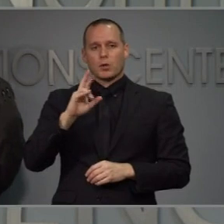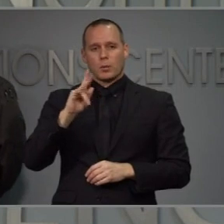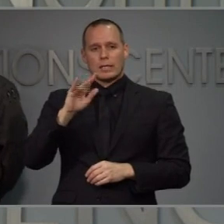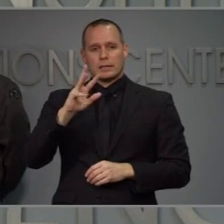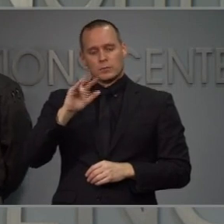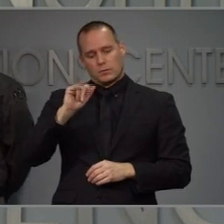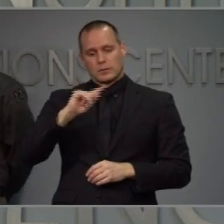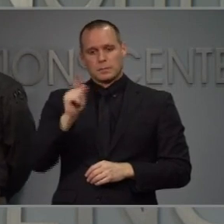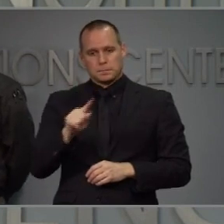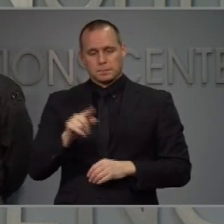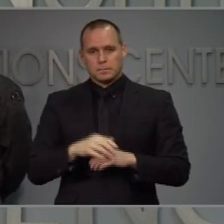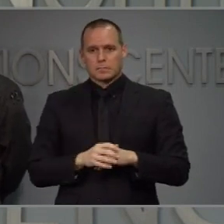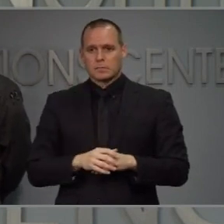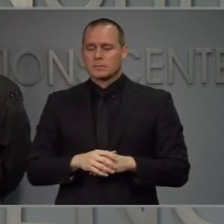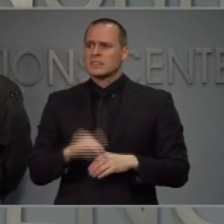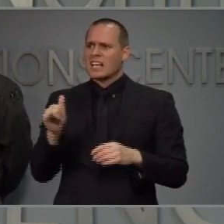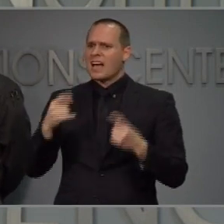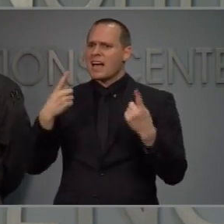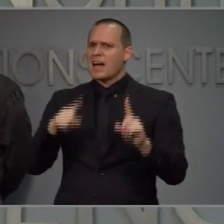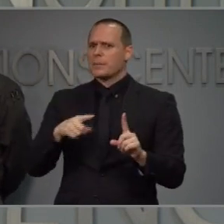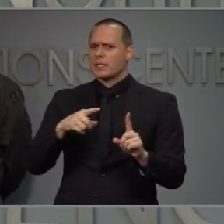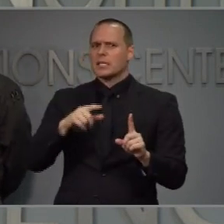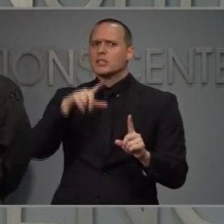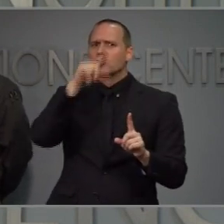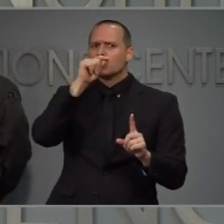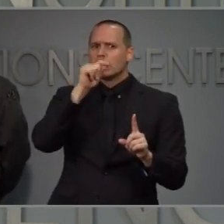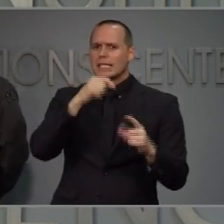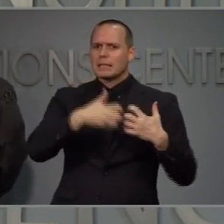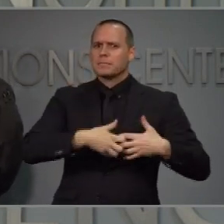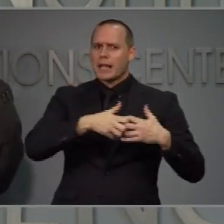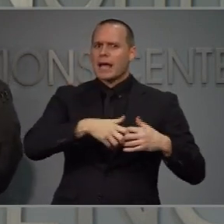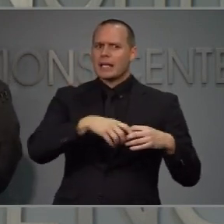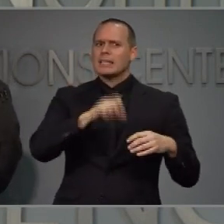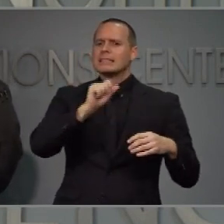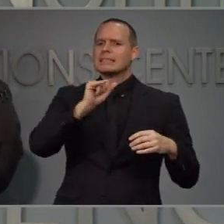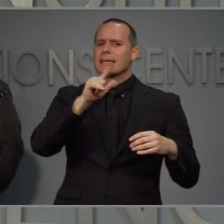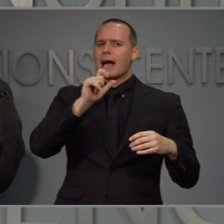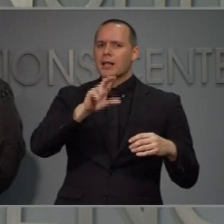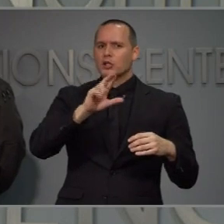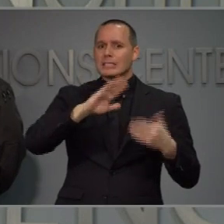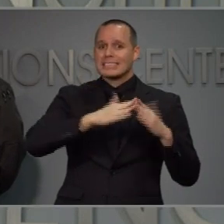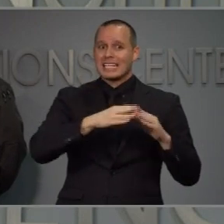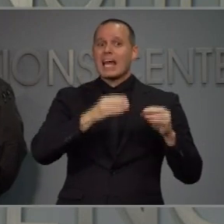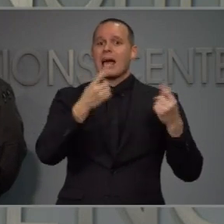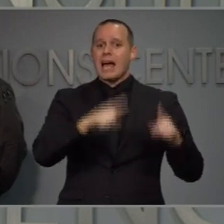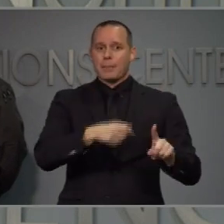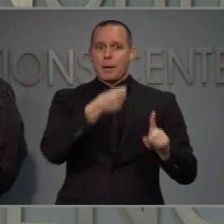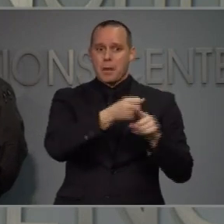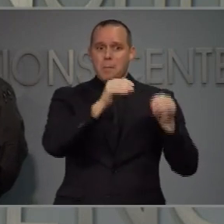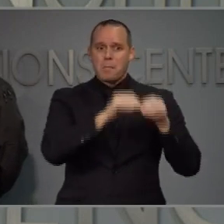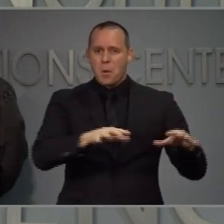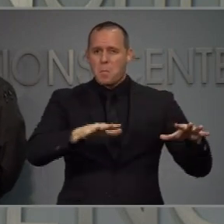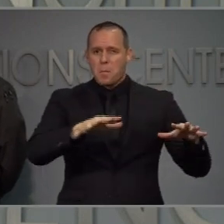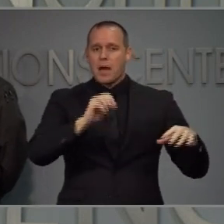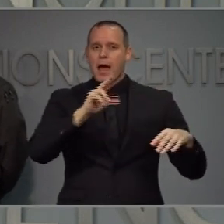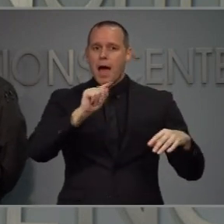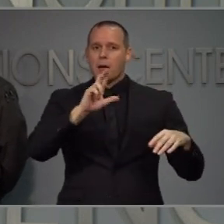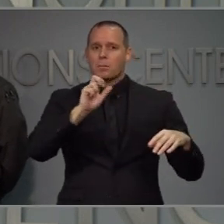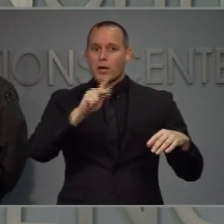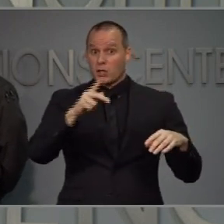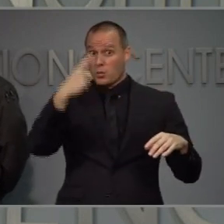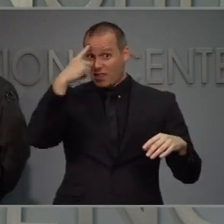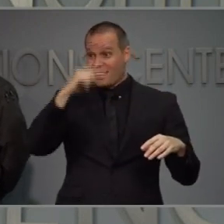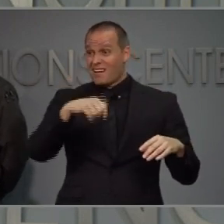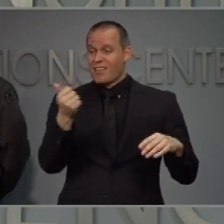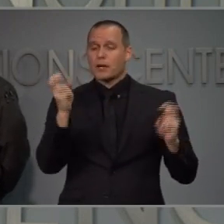Regarding the outbreak we're seeing at the chicken plant in Siler City, are you concerned at all that this could develop into another hotspot